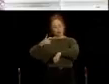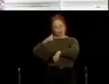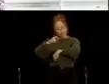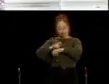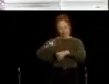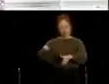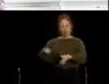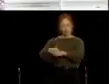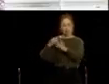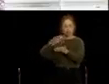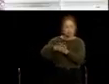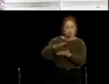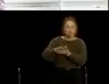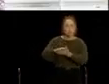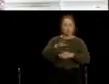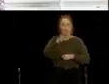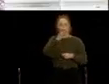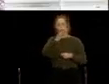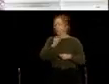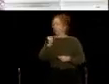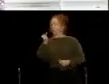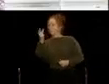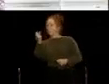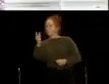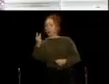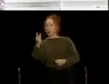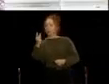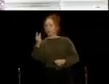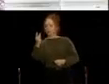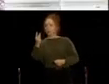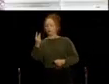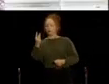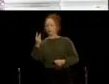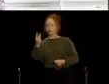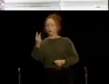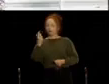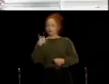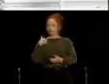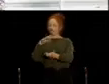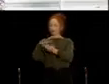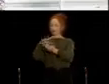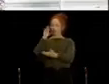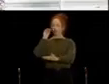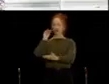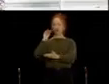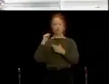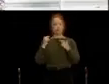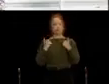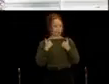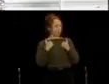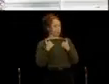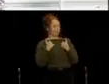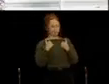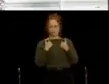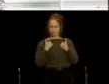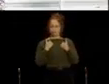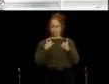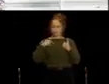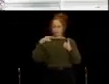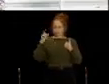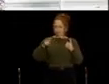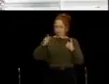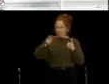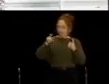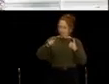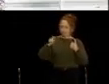I turned 12 specifically, I really learned that I deserved to be in every single room that I